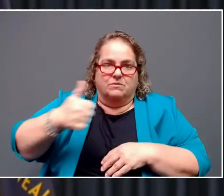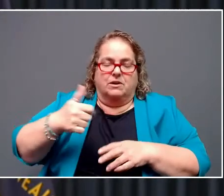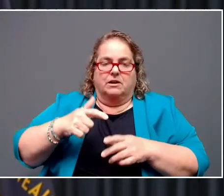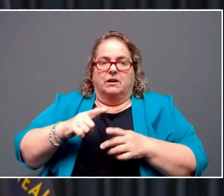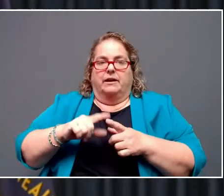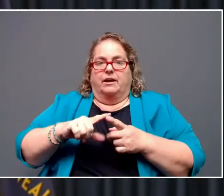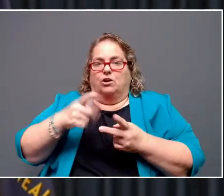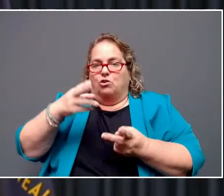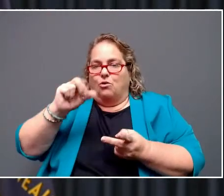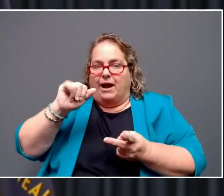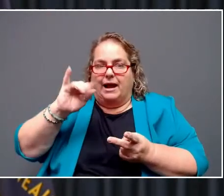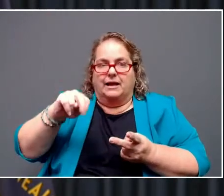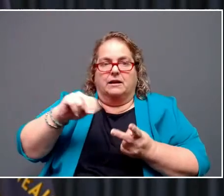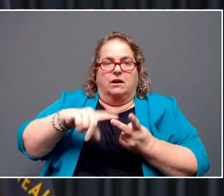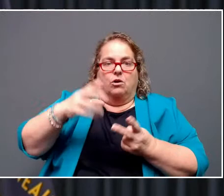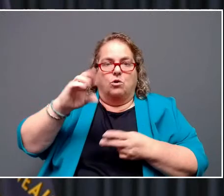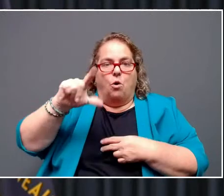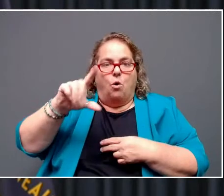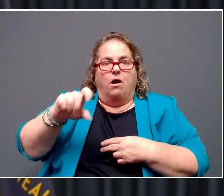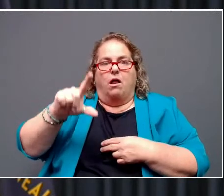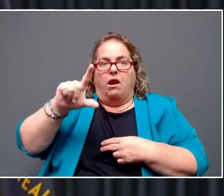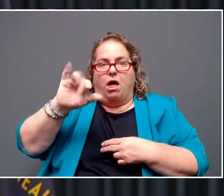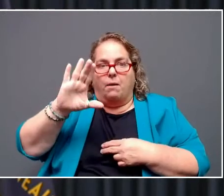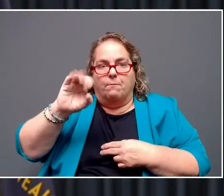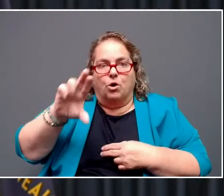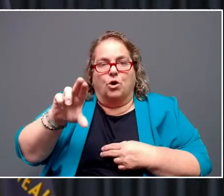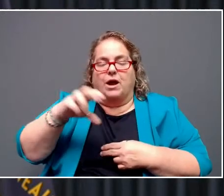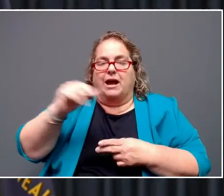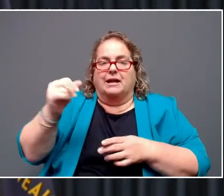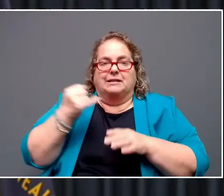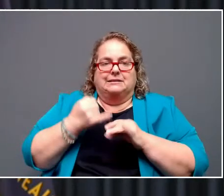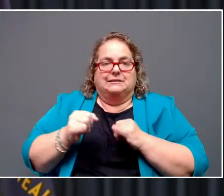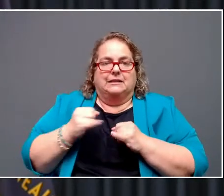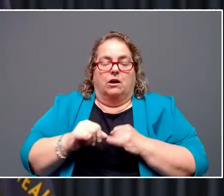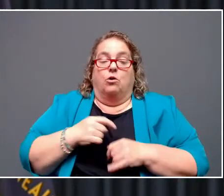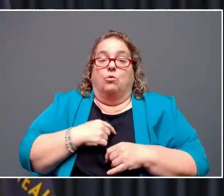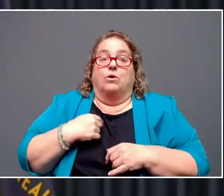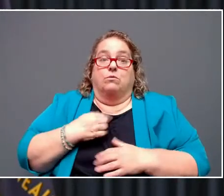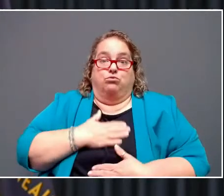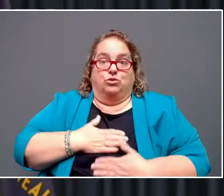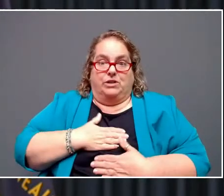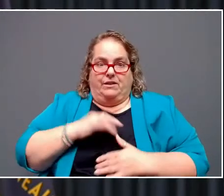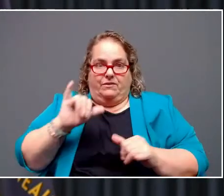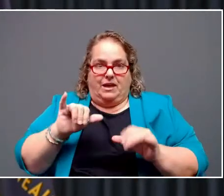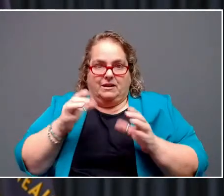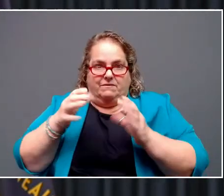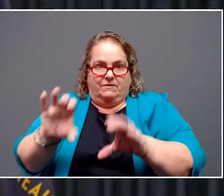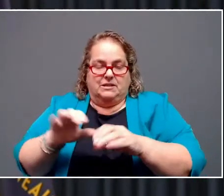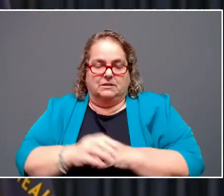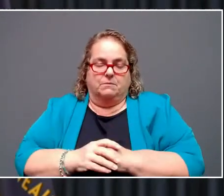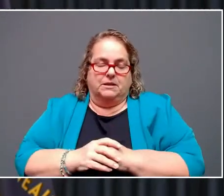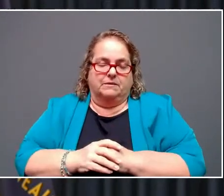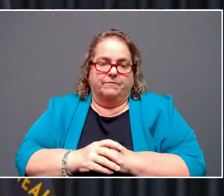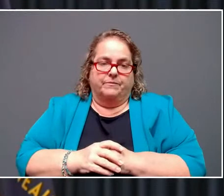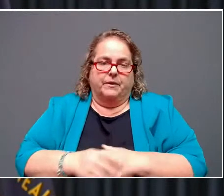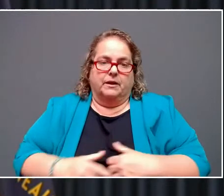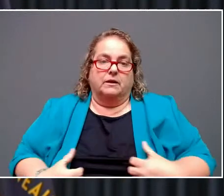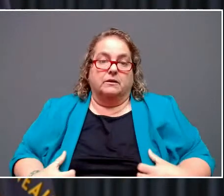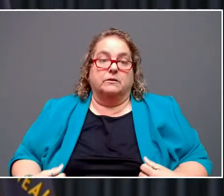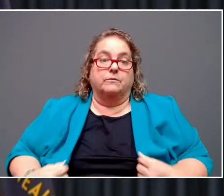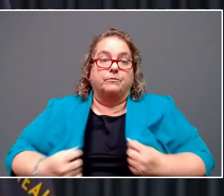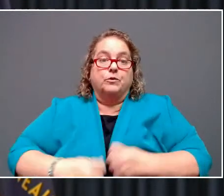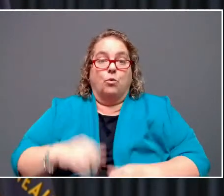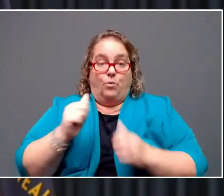lumber, and steel. We appreciate that investment. All right, with a new report out